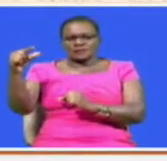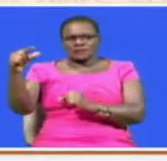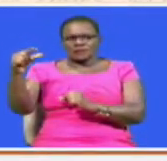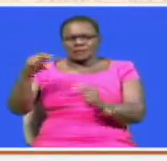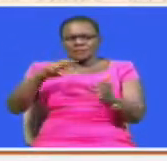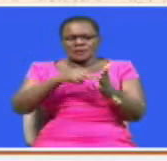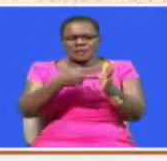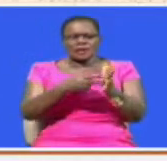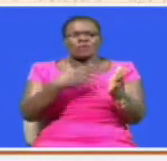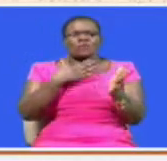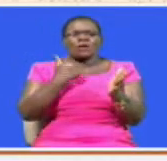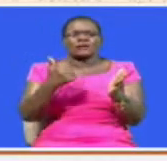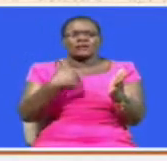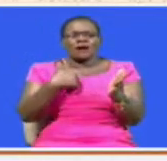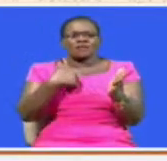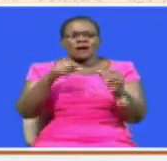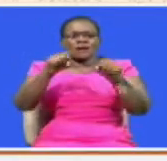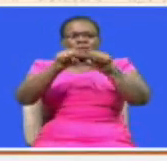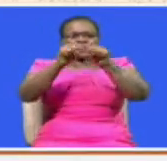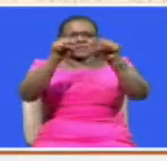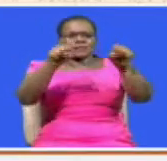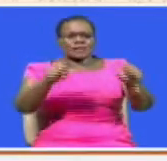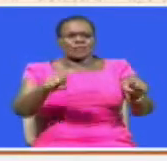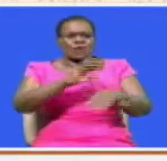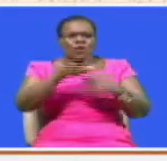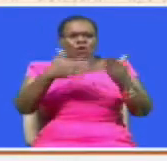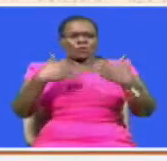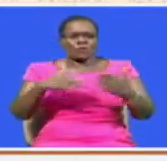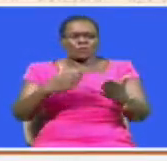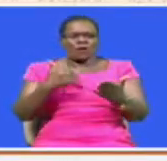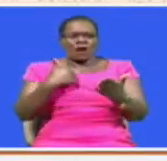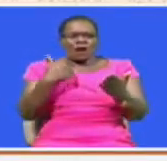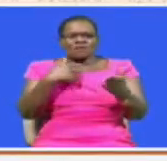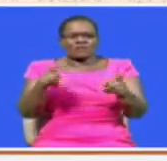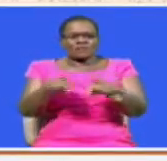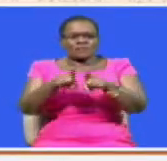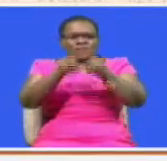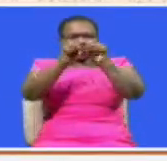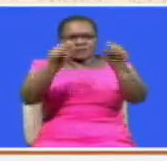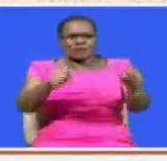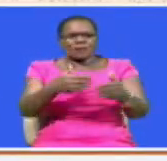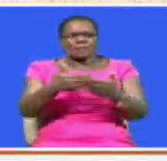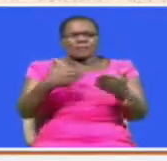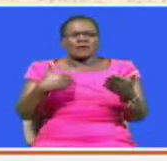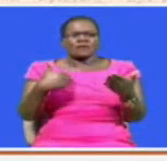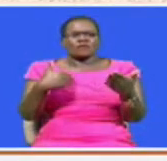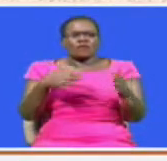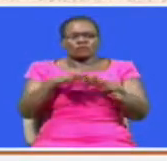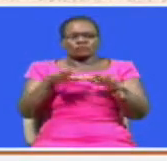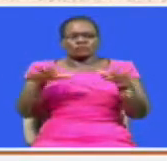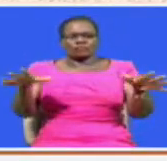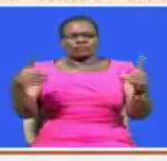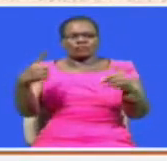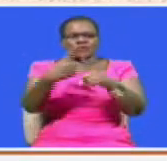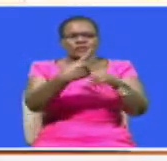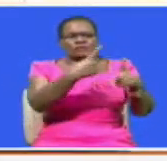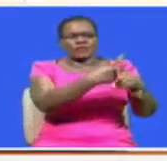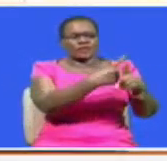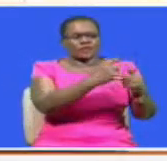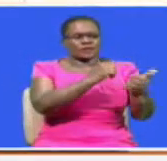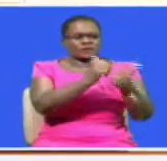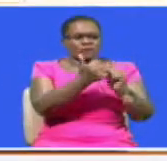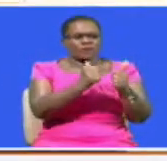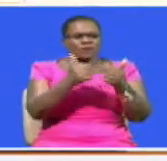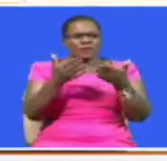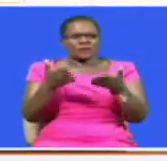Meaning that we want to have a system where everybody goes through a similar system before they can now divert into their specific sports.